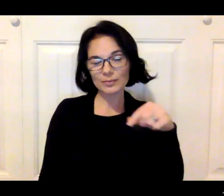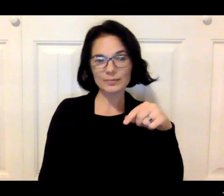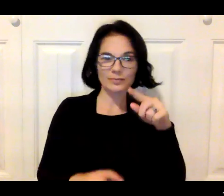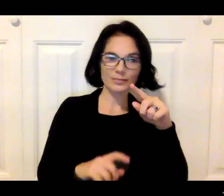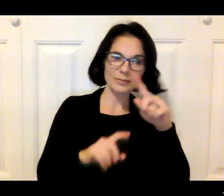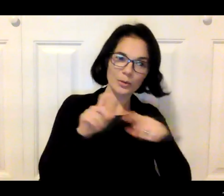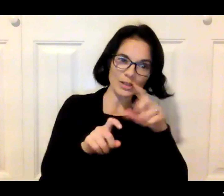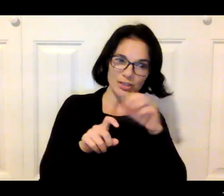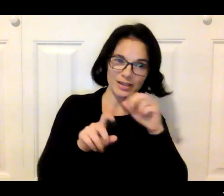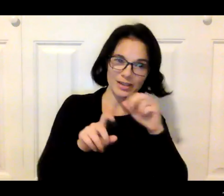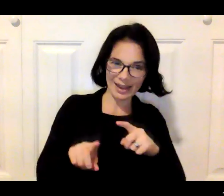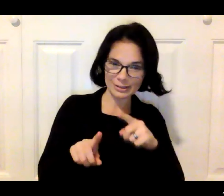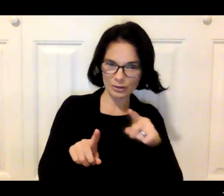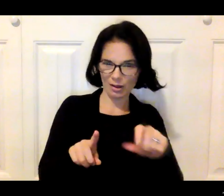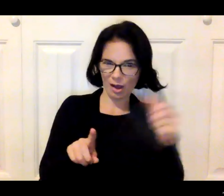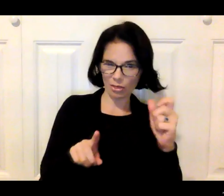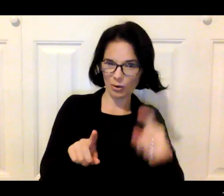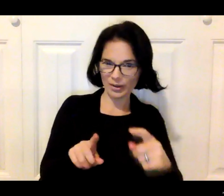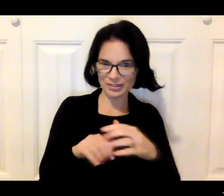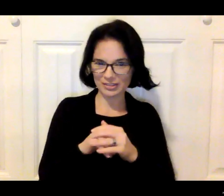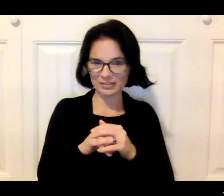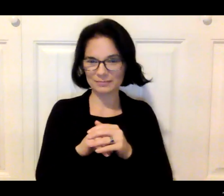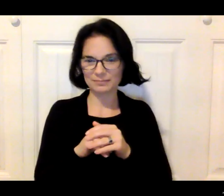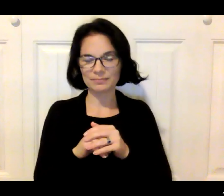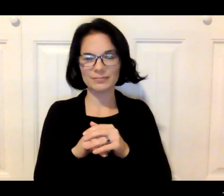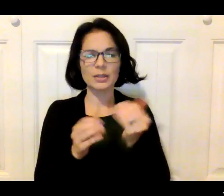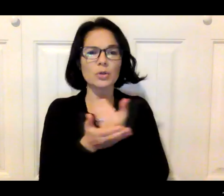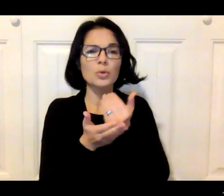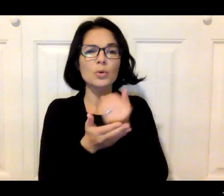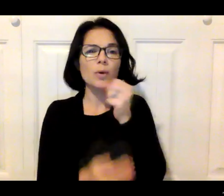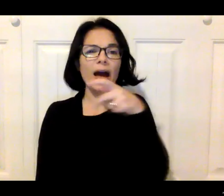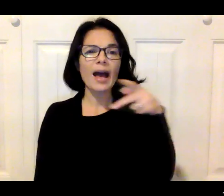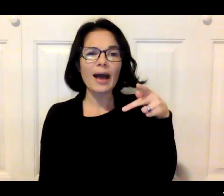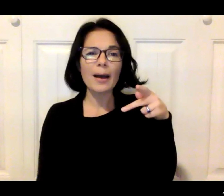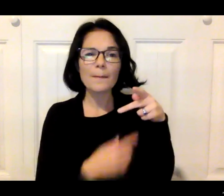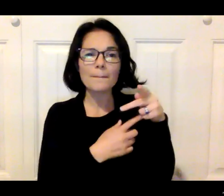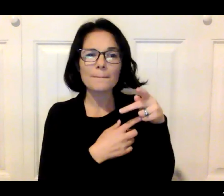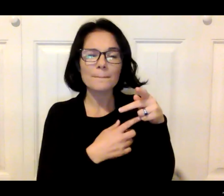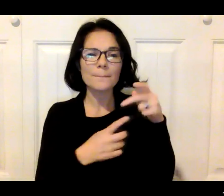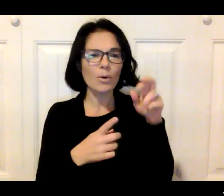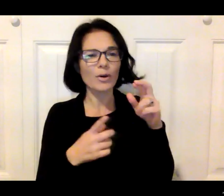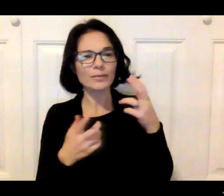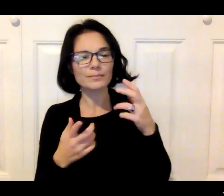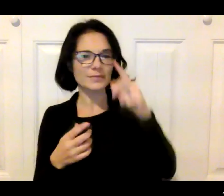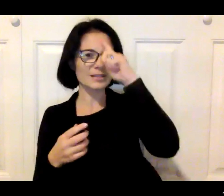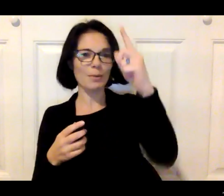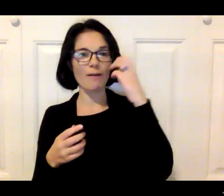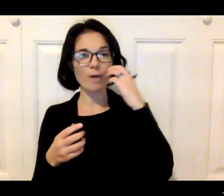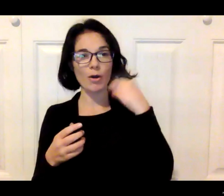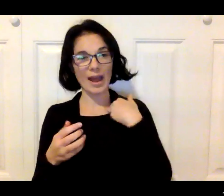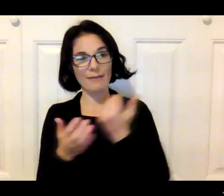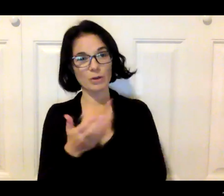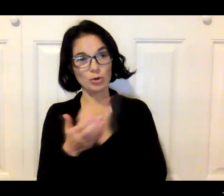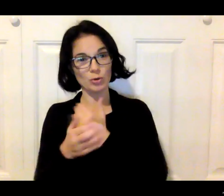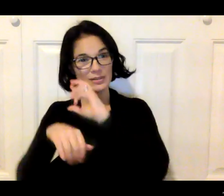and it has to do with the new app or setting in smartphones that